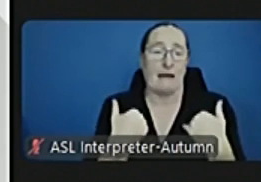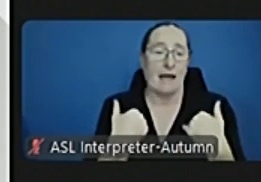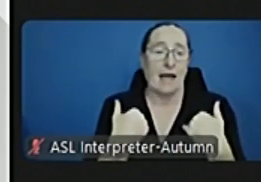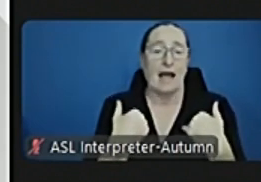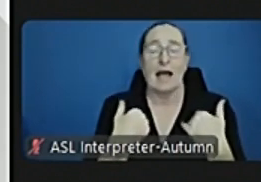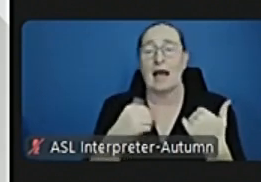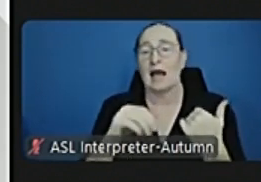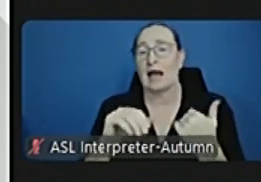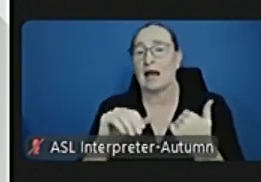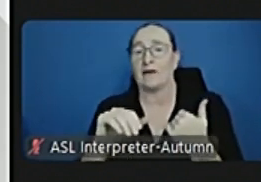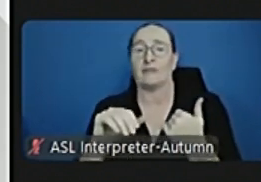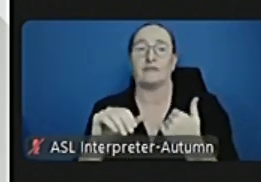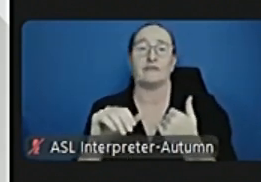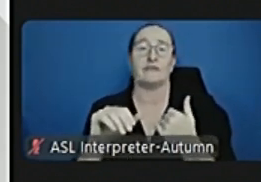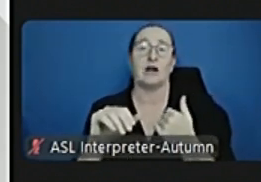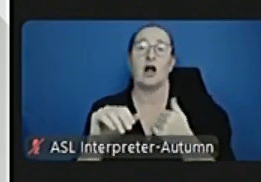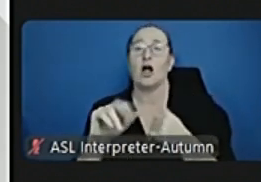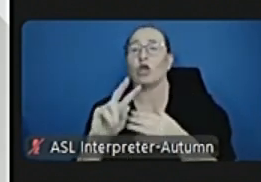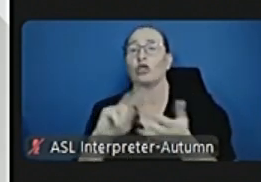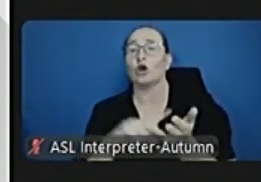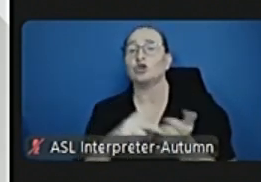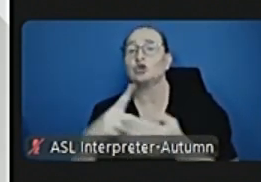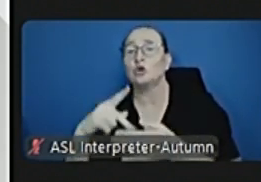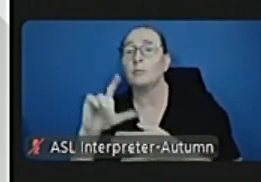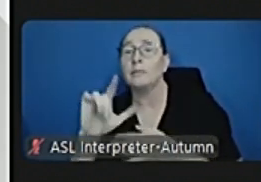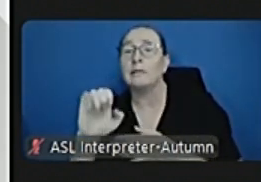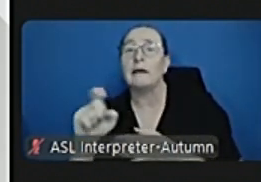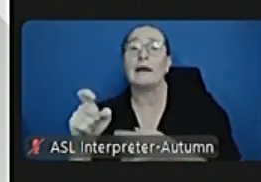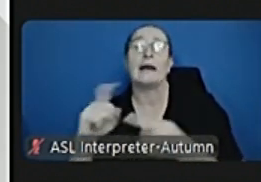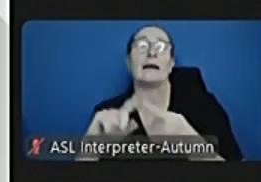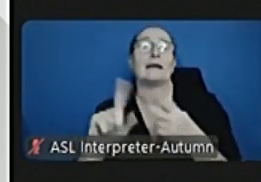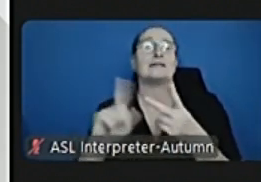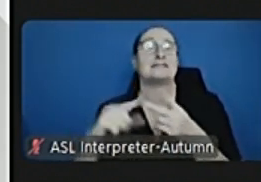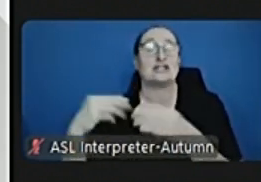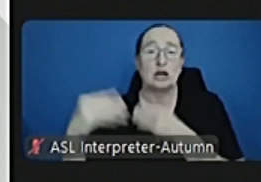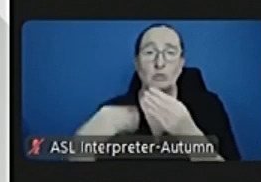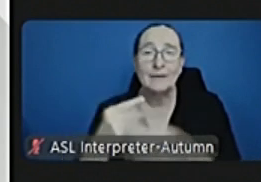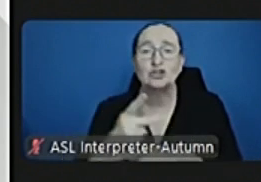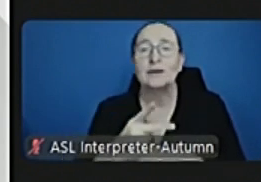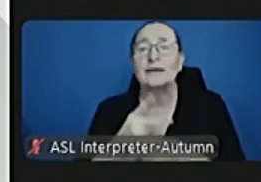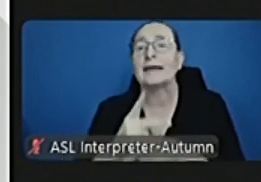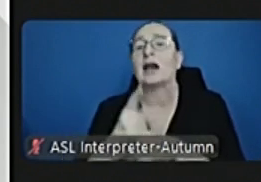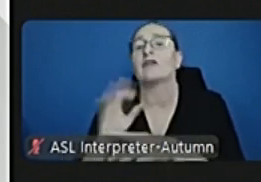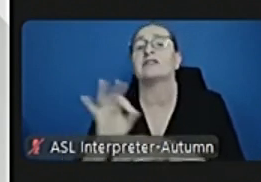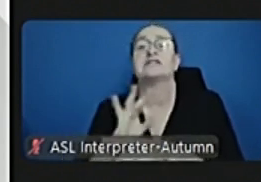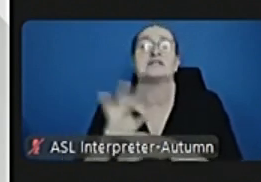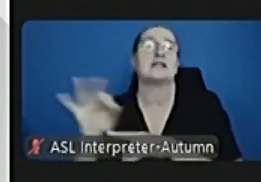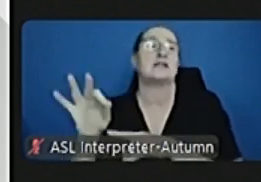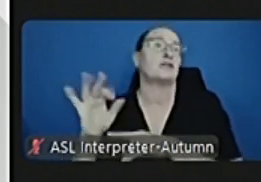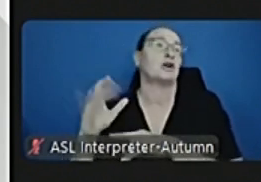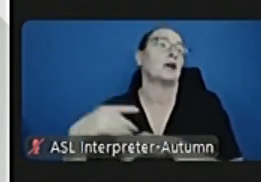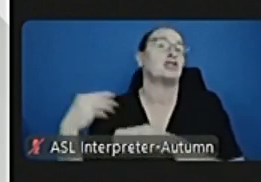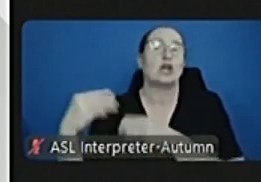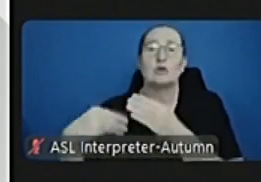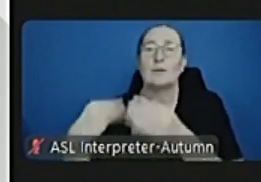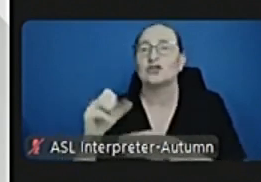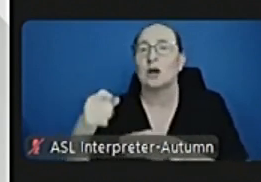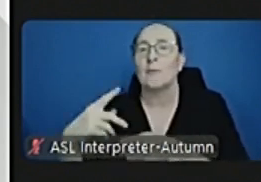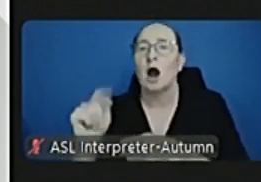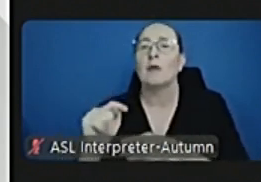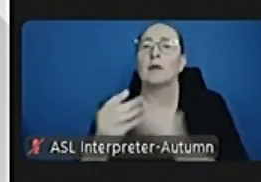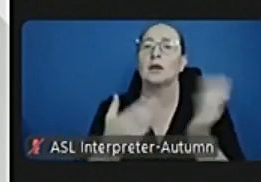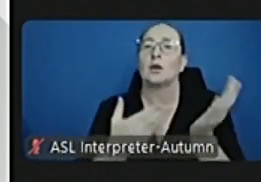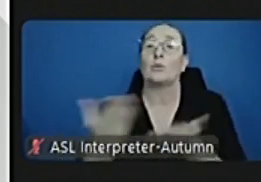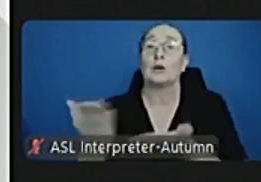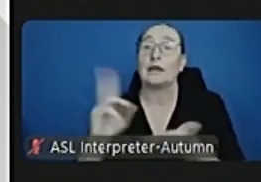units, the duplexes, the intergenerational care facilities, intergenerational apartments where we're bringing in nursing students to live in